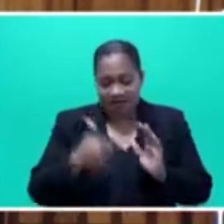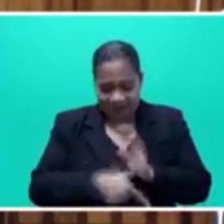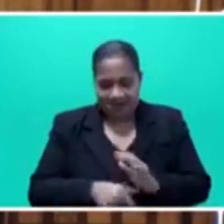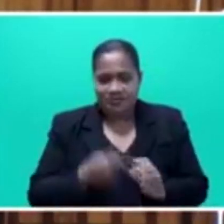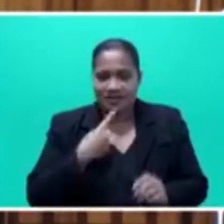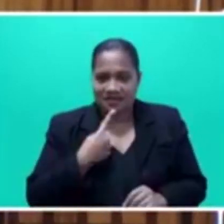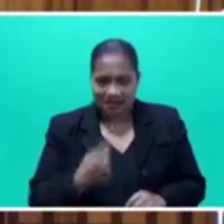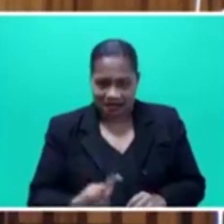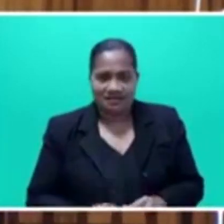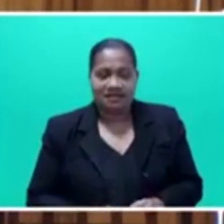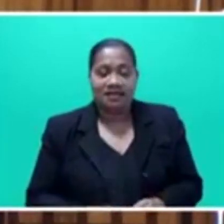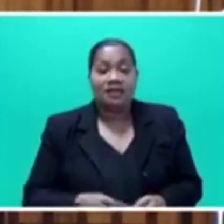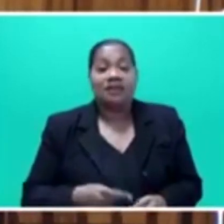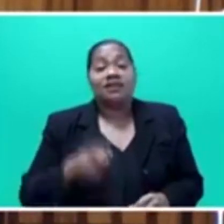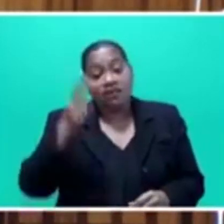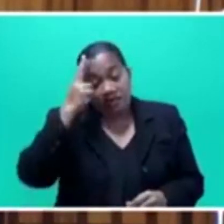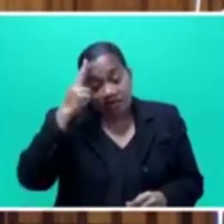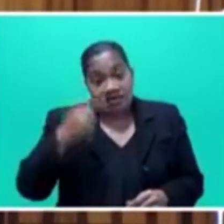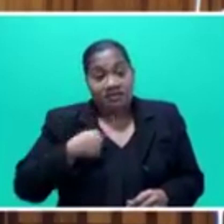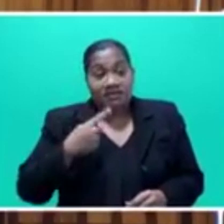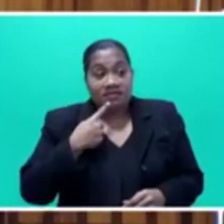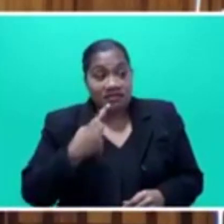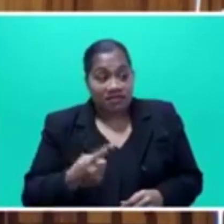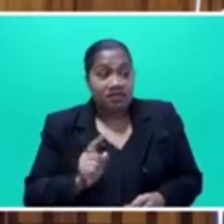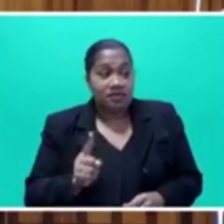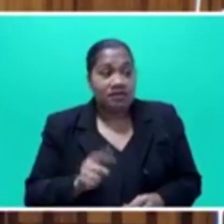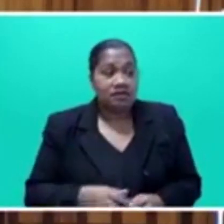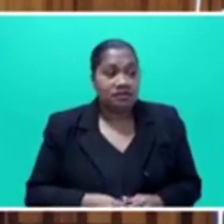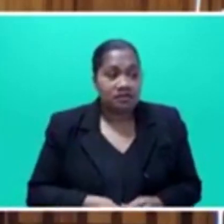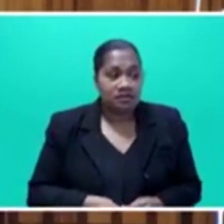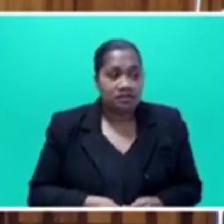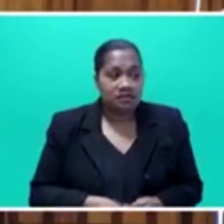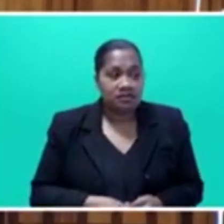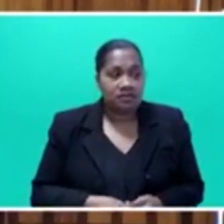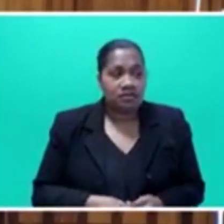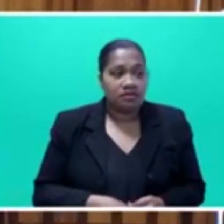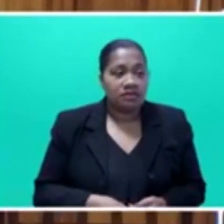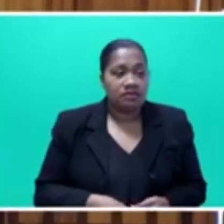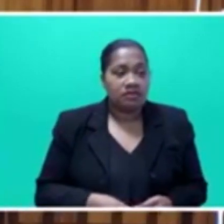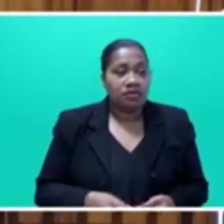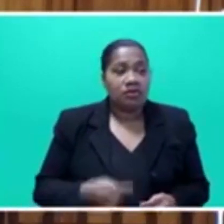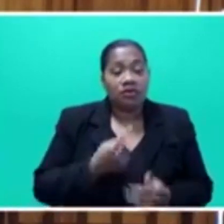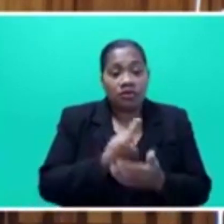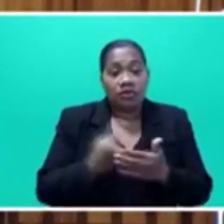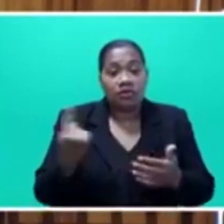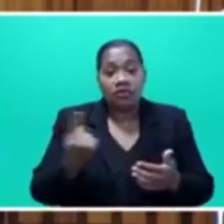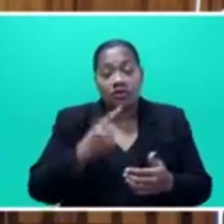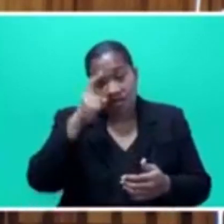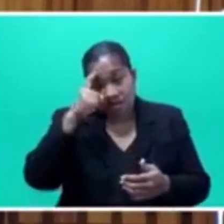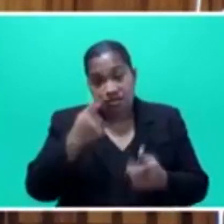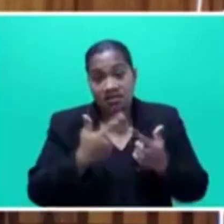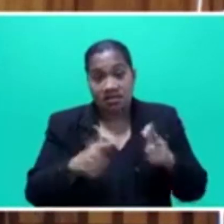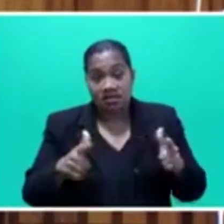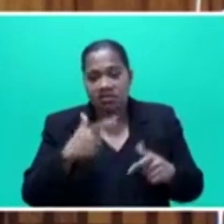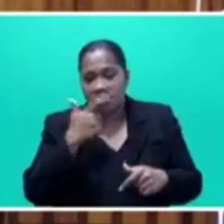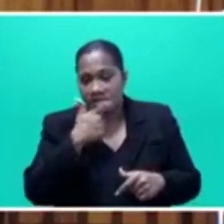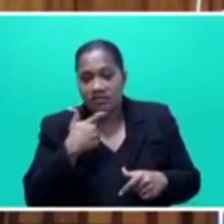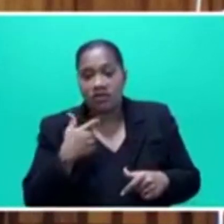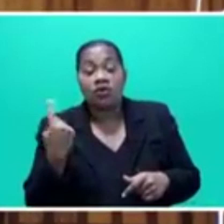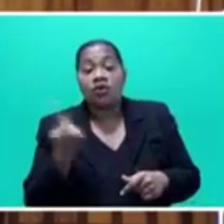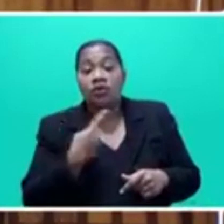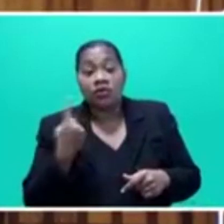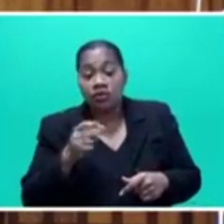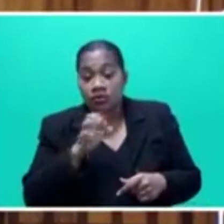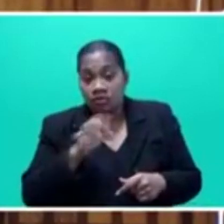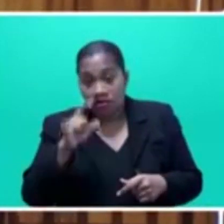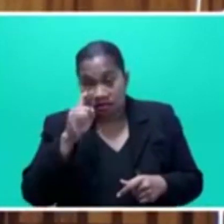only reason I said that is that all of them, the ones who understood the language, they laughed. You did not, because you did not understand it. Can you imagine